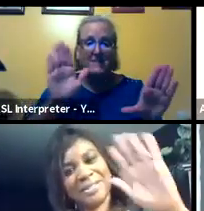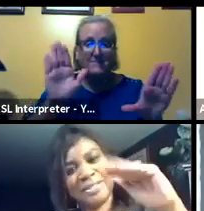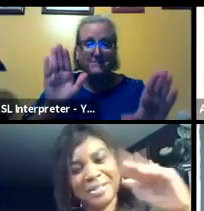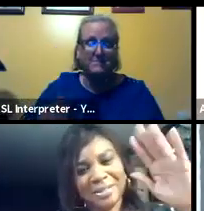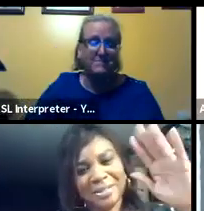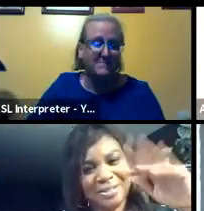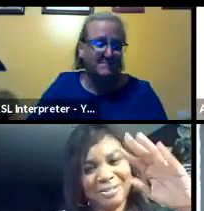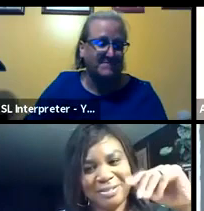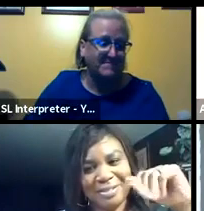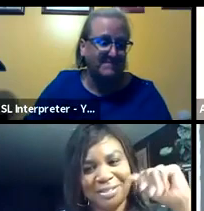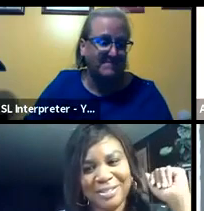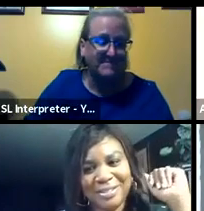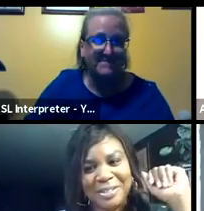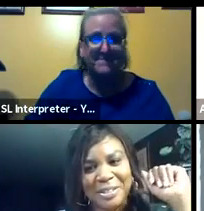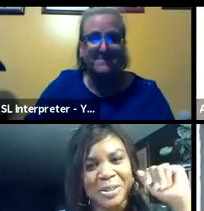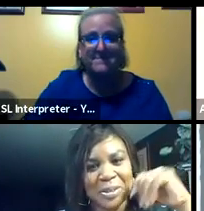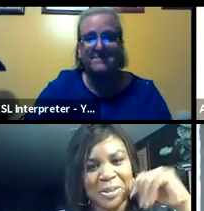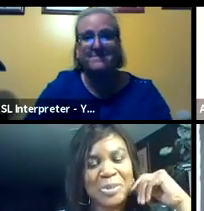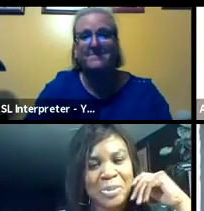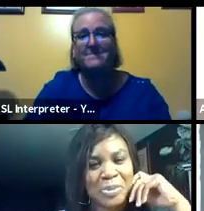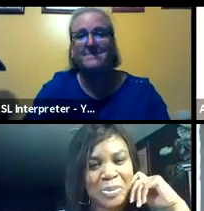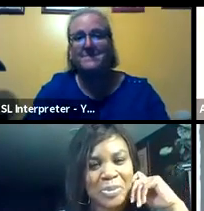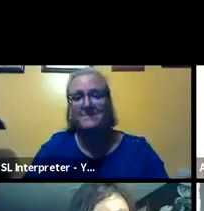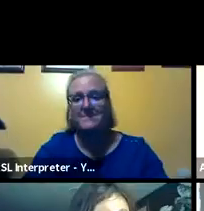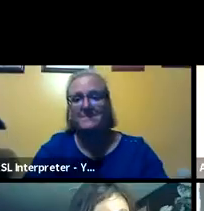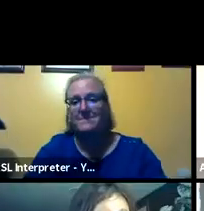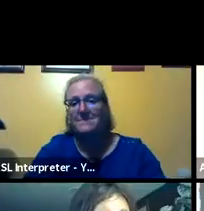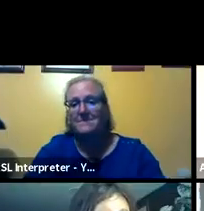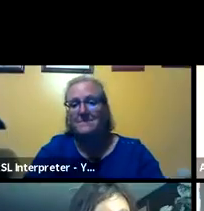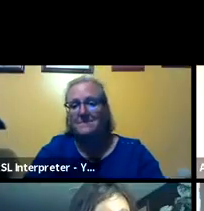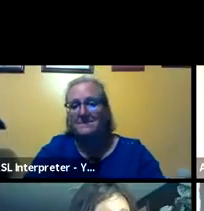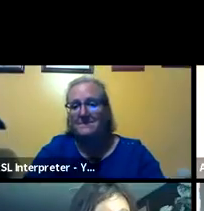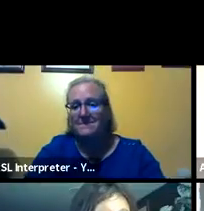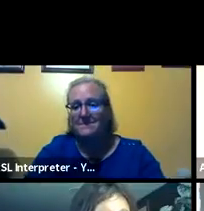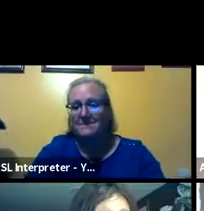you. Good night. appreciate all the work. Great job. Thank you, Bob and Dan and Keely.